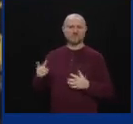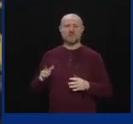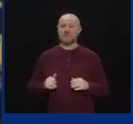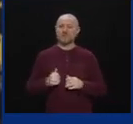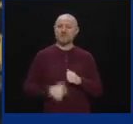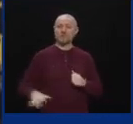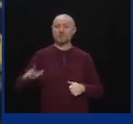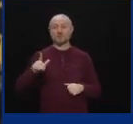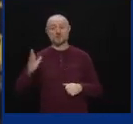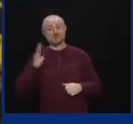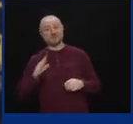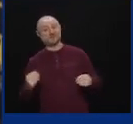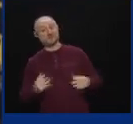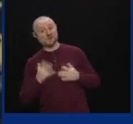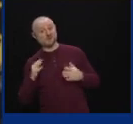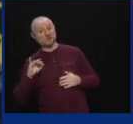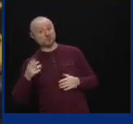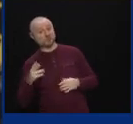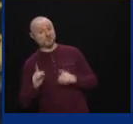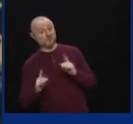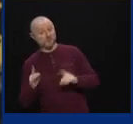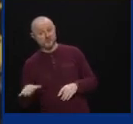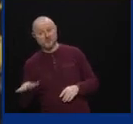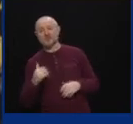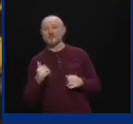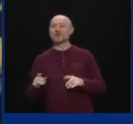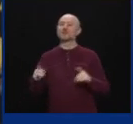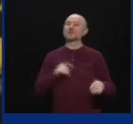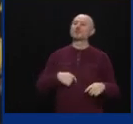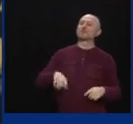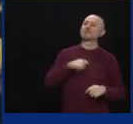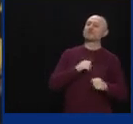at a time when they needed her the most. That's what we're so blessed to